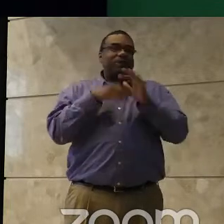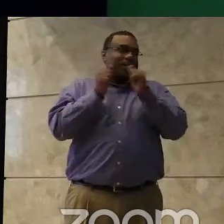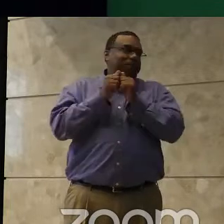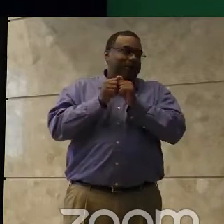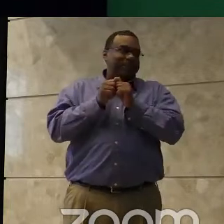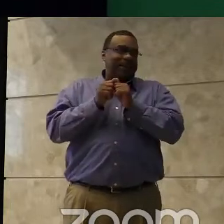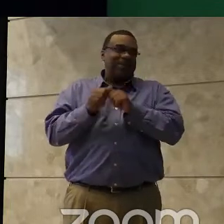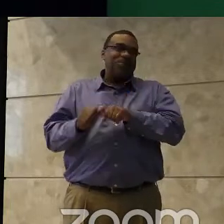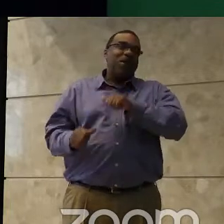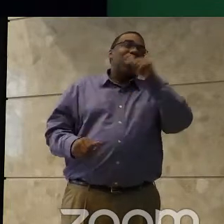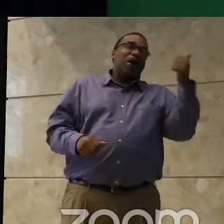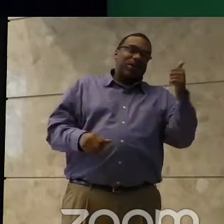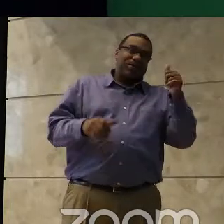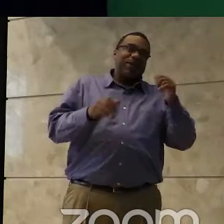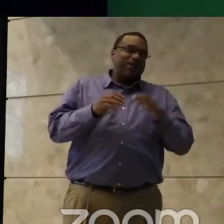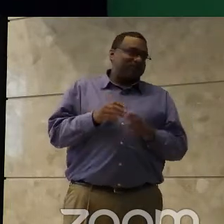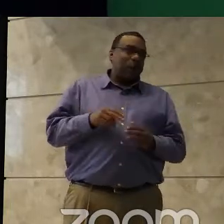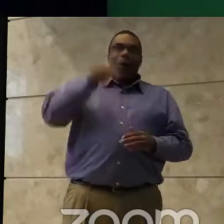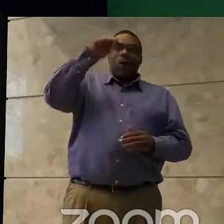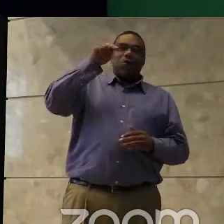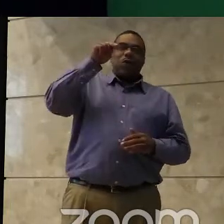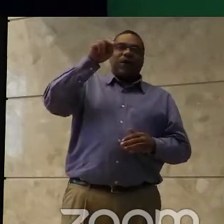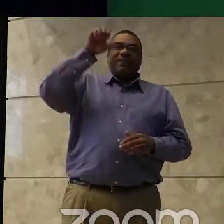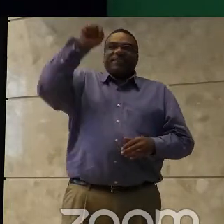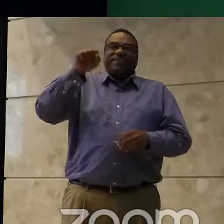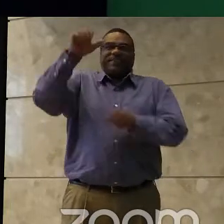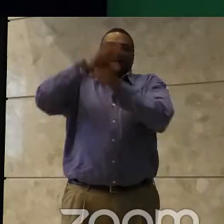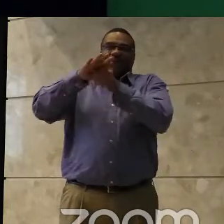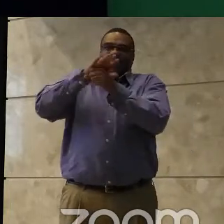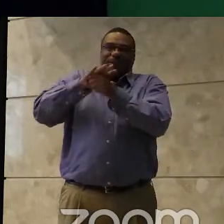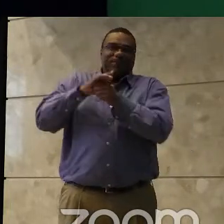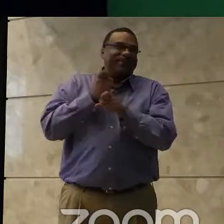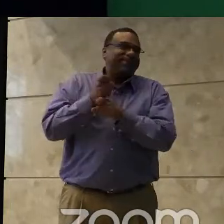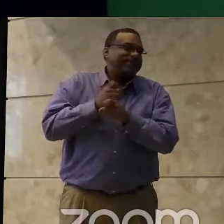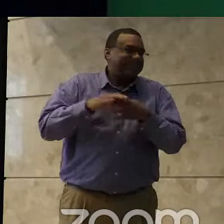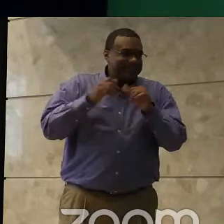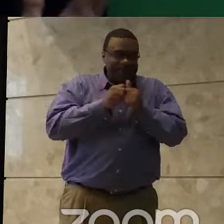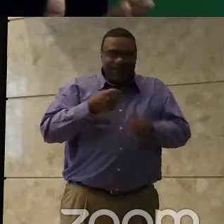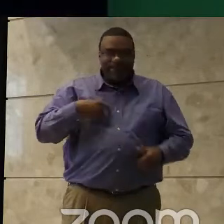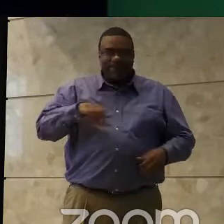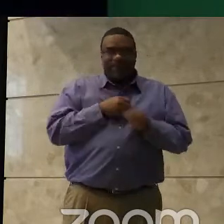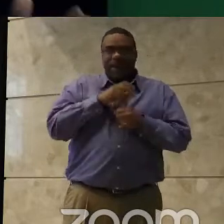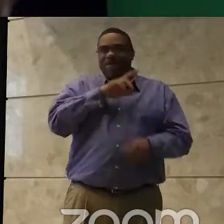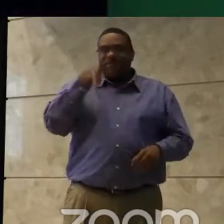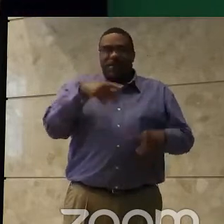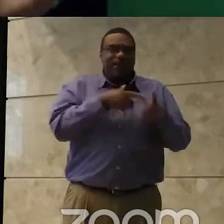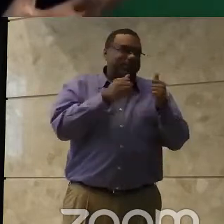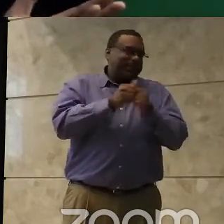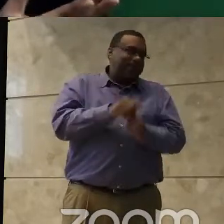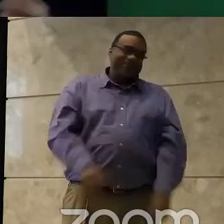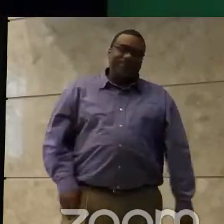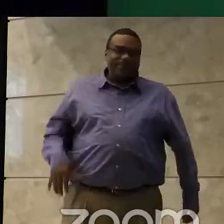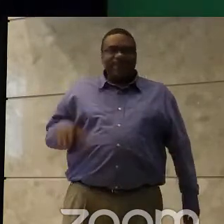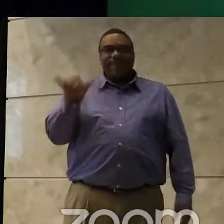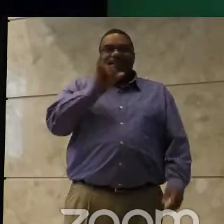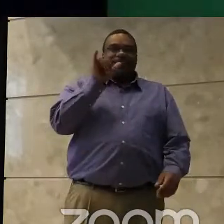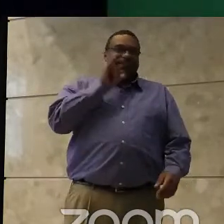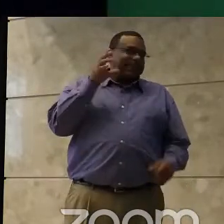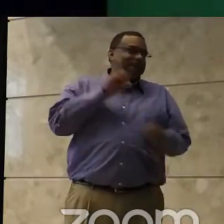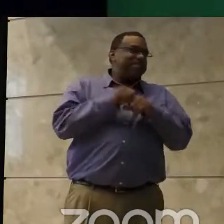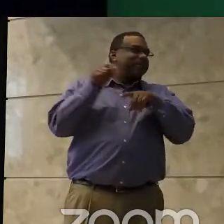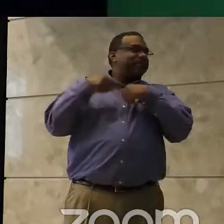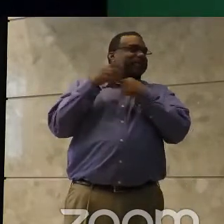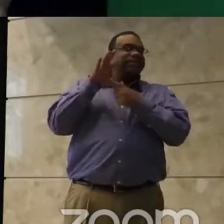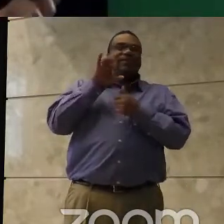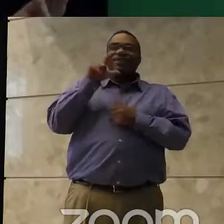South. The Upper South. One day we think like Philadelphia, the next day like Richmond. It's been that way since the Civil War. But some